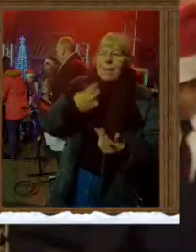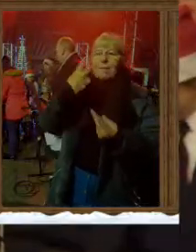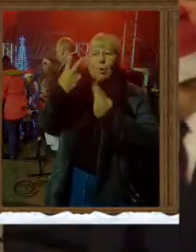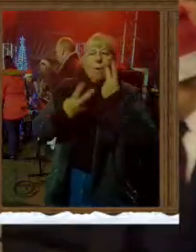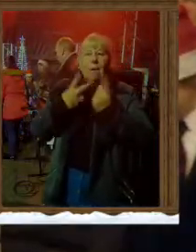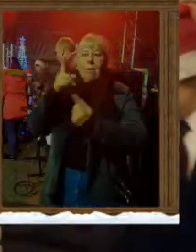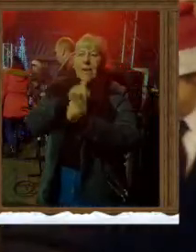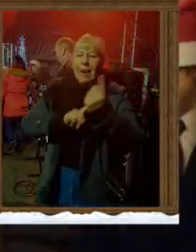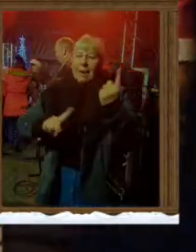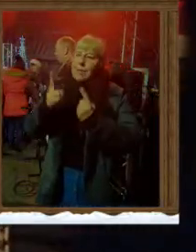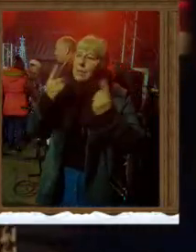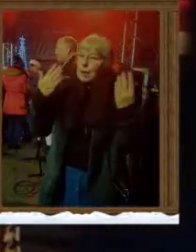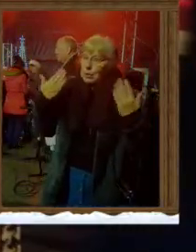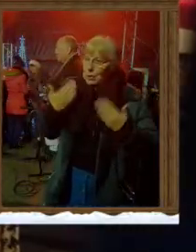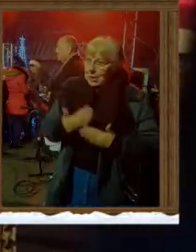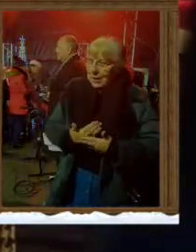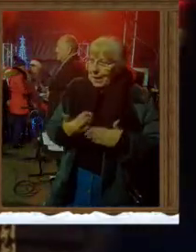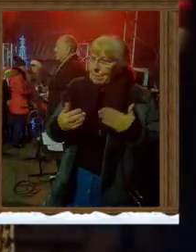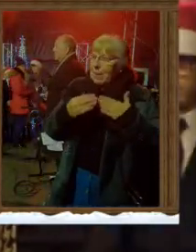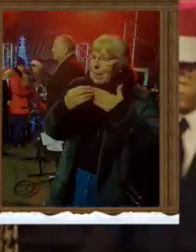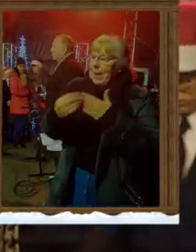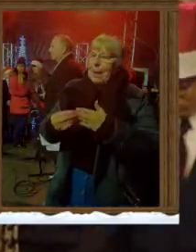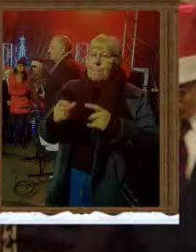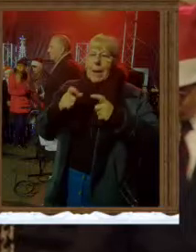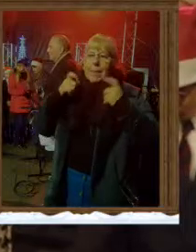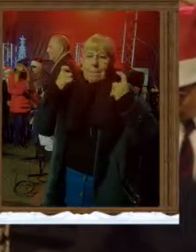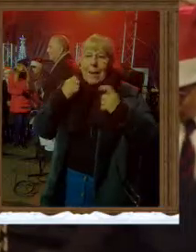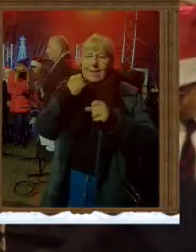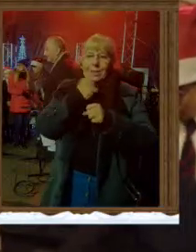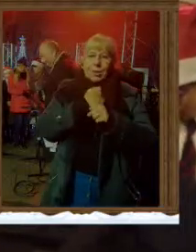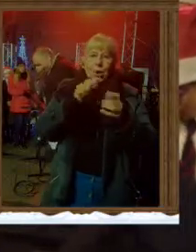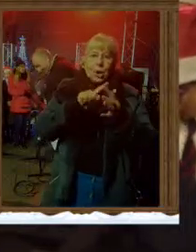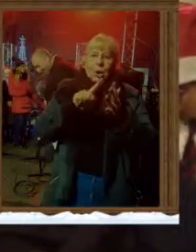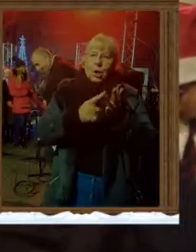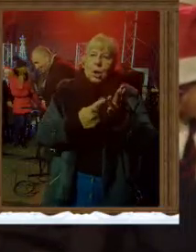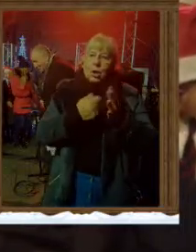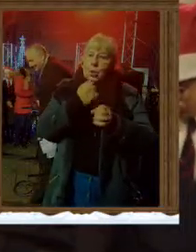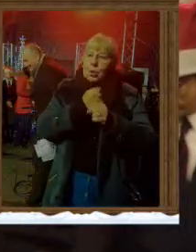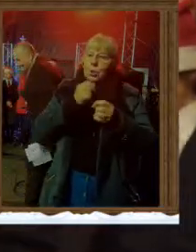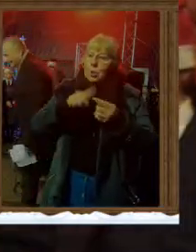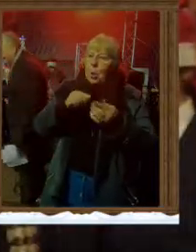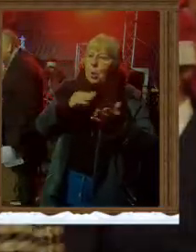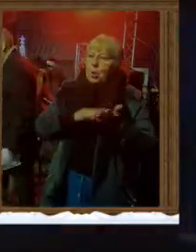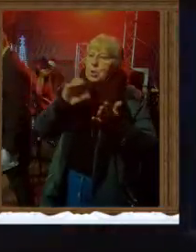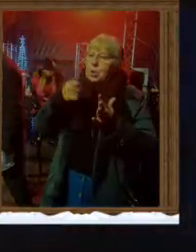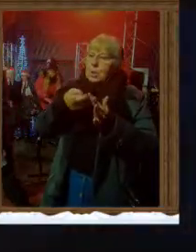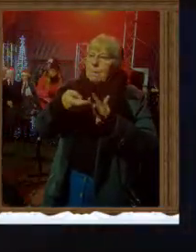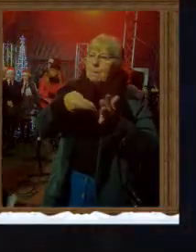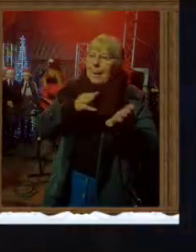service, and that's being led by the pastor, George McKim. George.